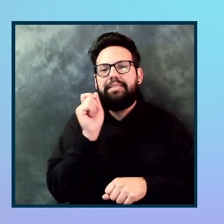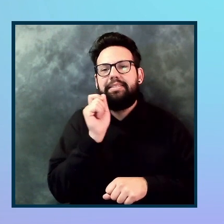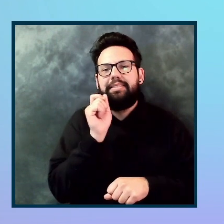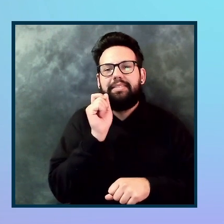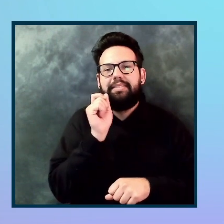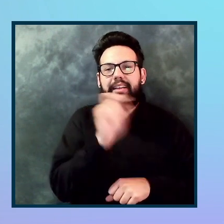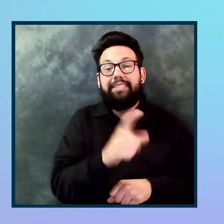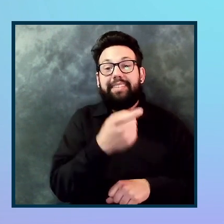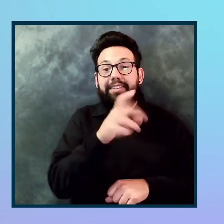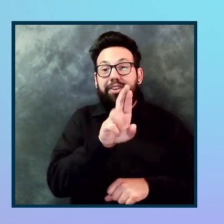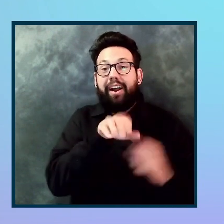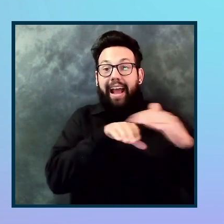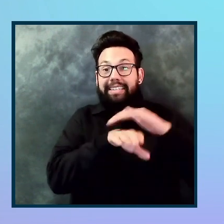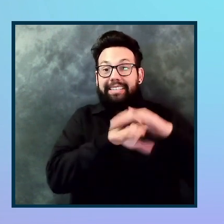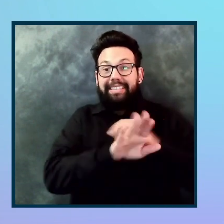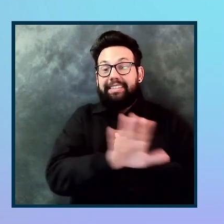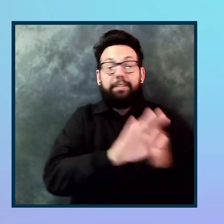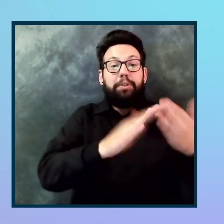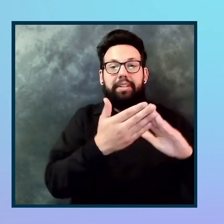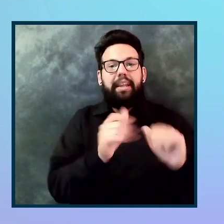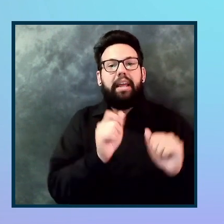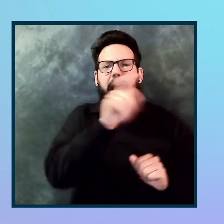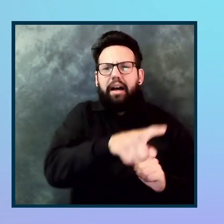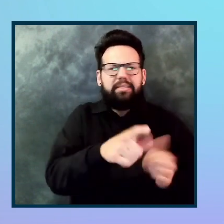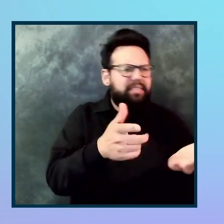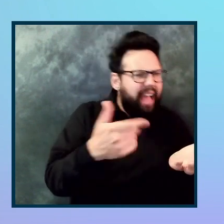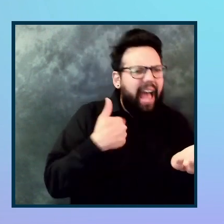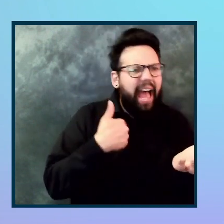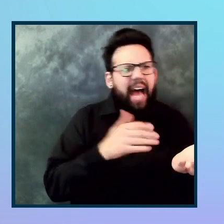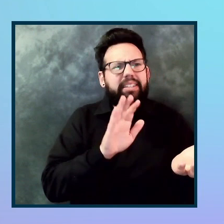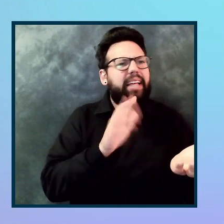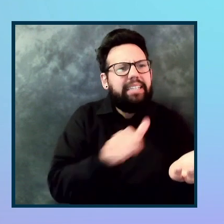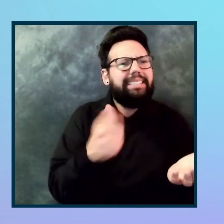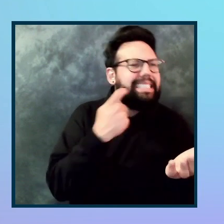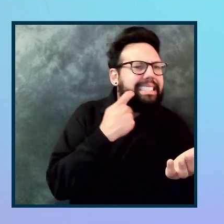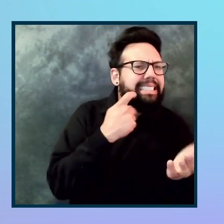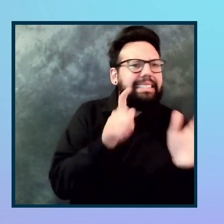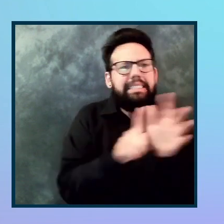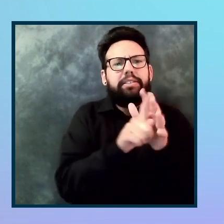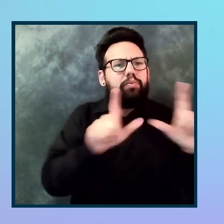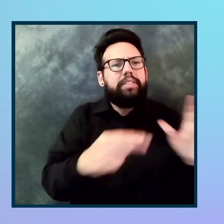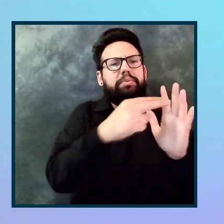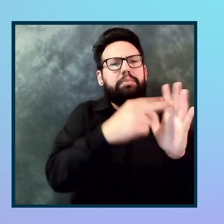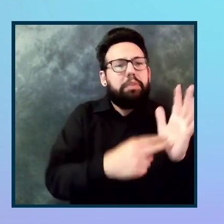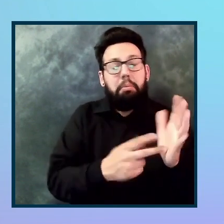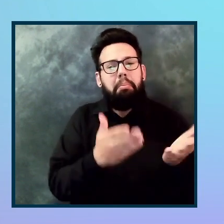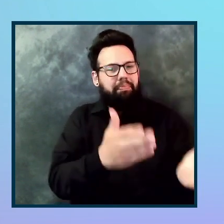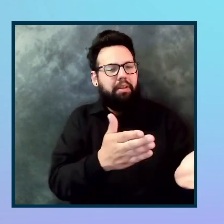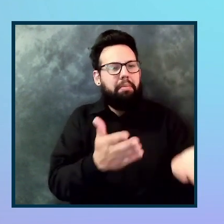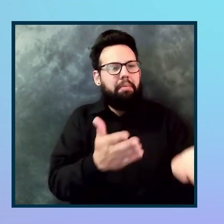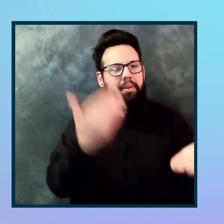XR Access community. I know one of the things that I've heard